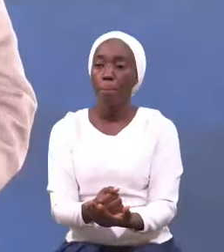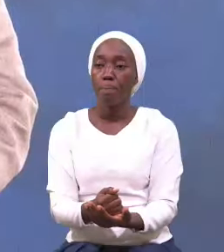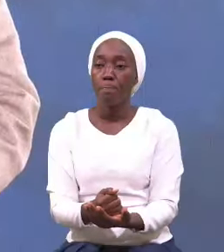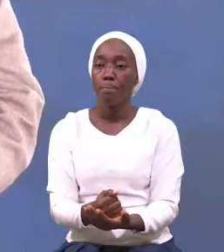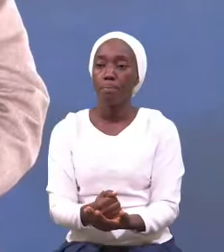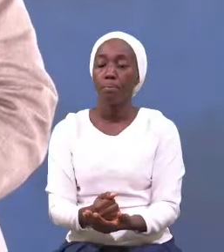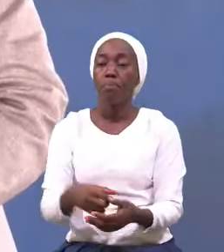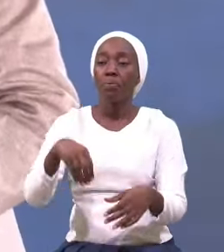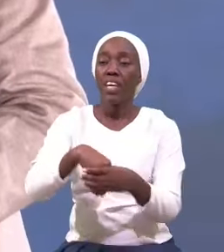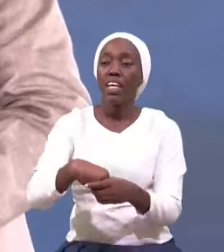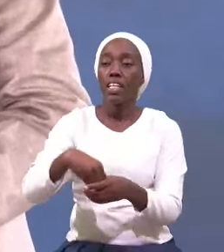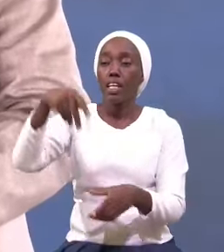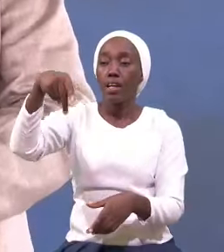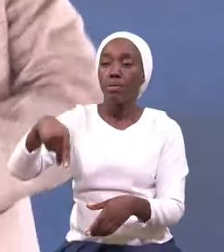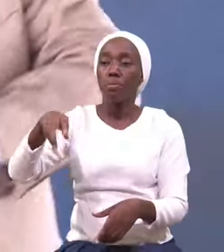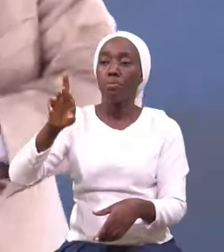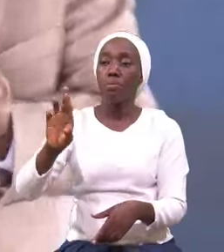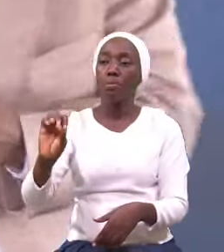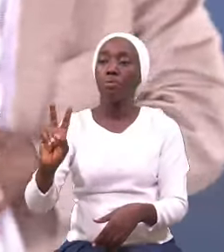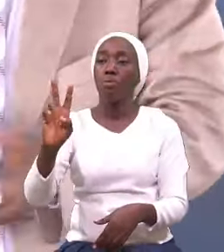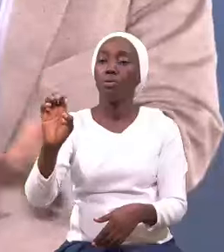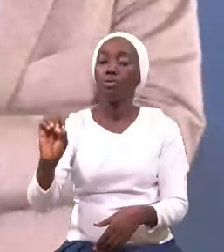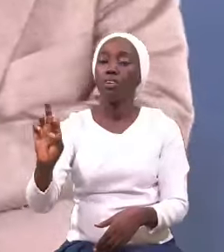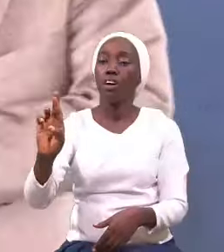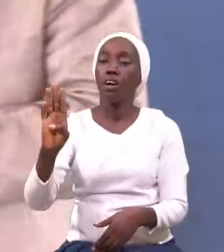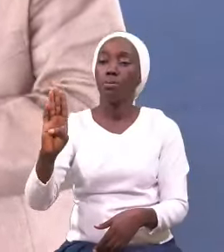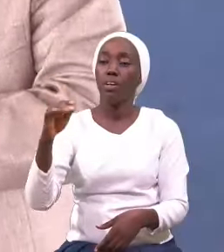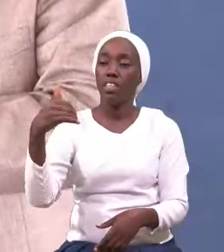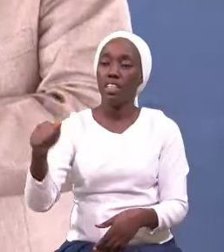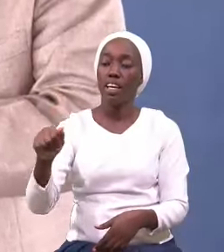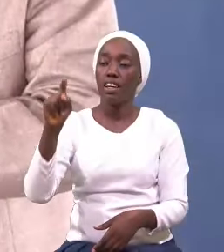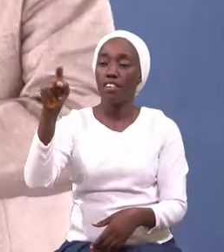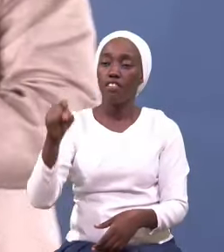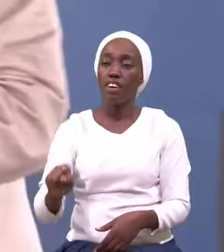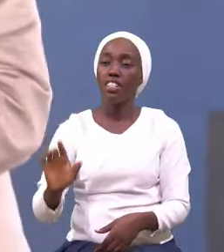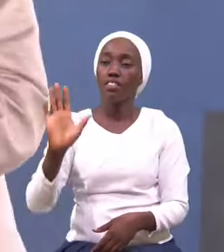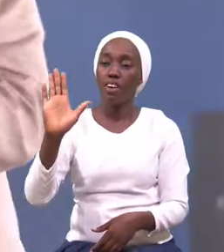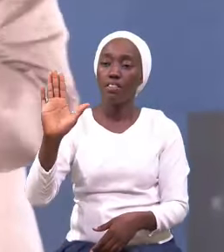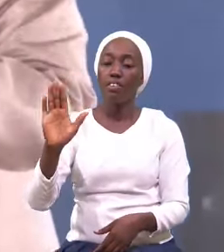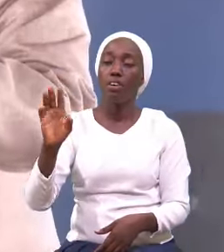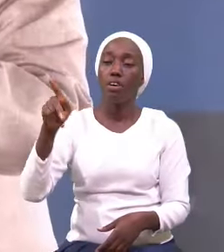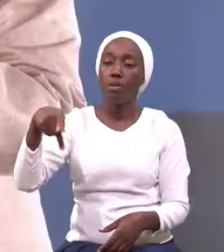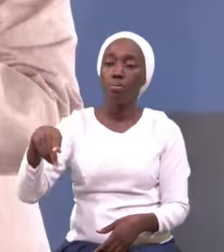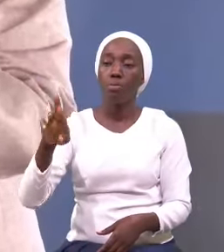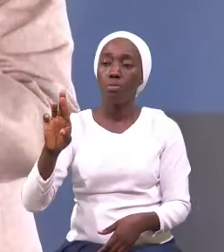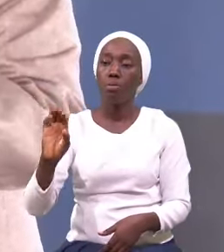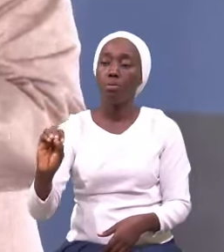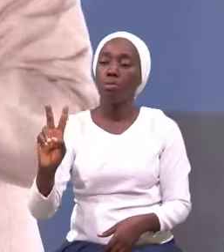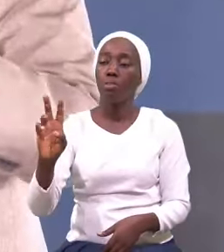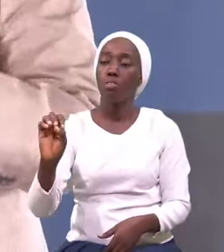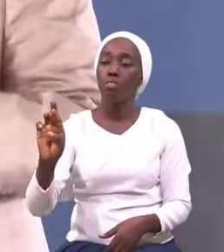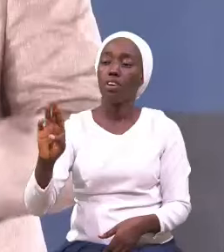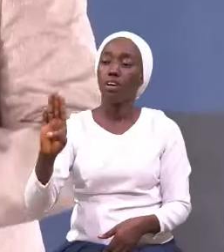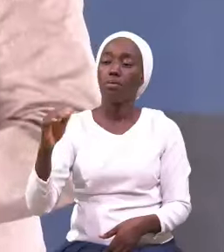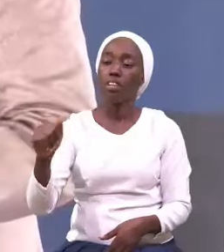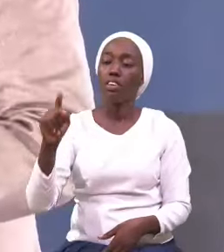In Proverbs chapter 10, verse 5. Proverbs 10, verse 5. He that